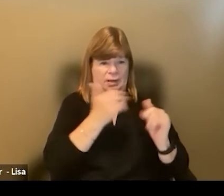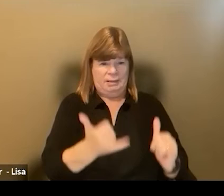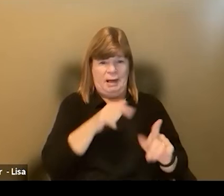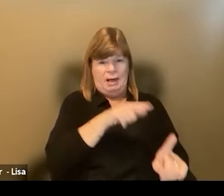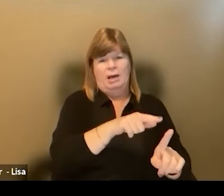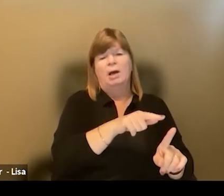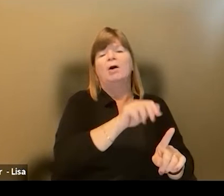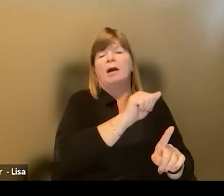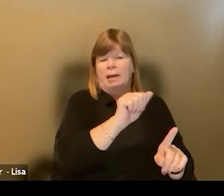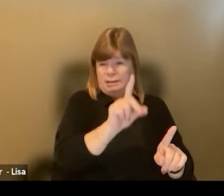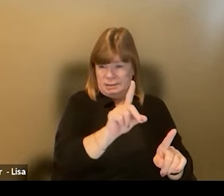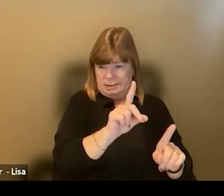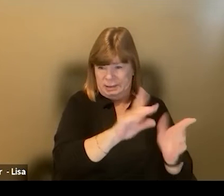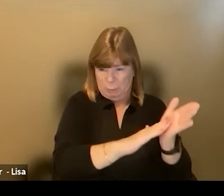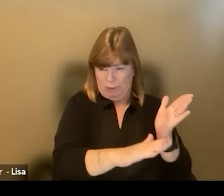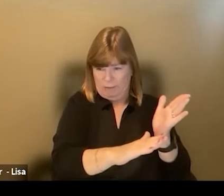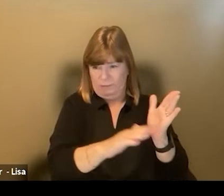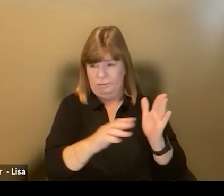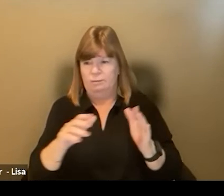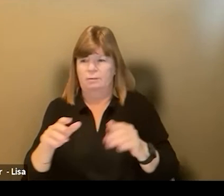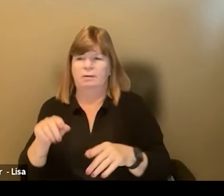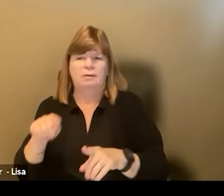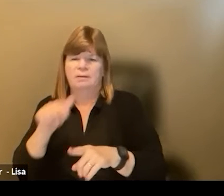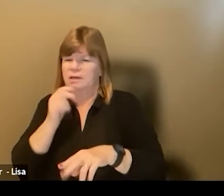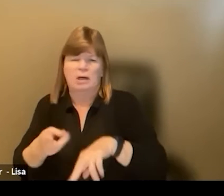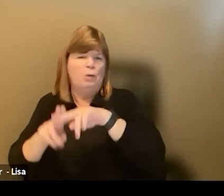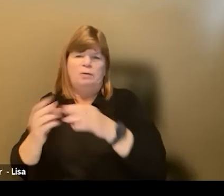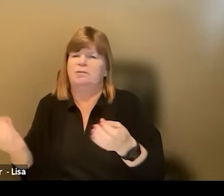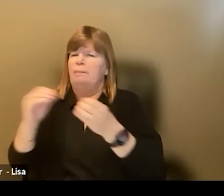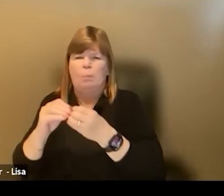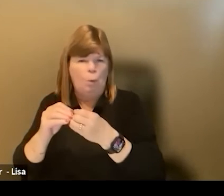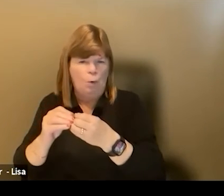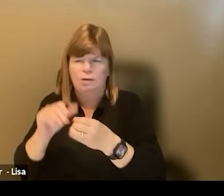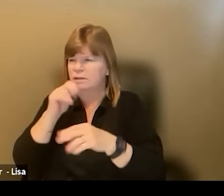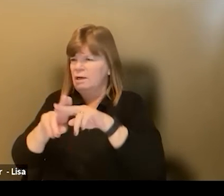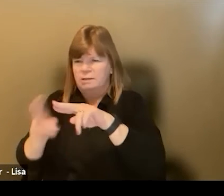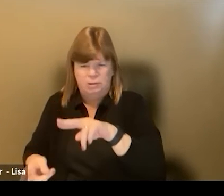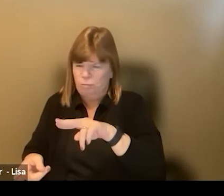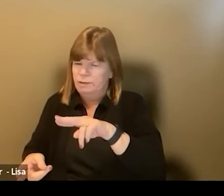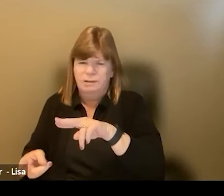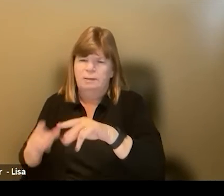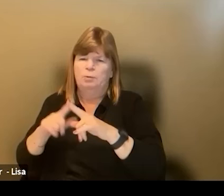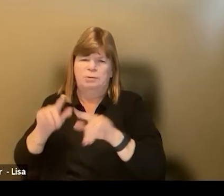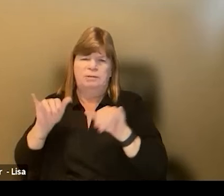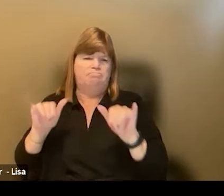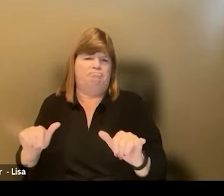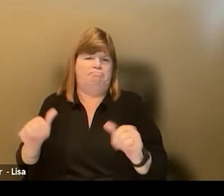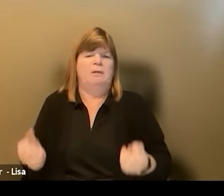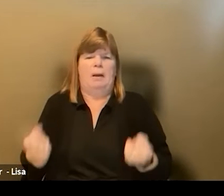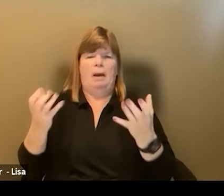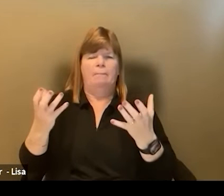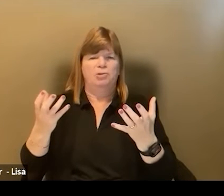the approved aged and disabled waiver. So this is not increasing slots. It is not decreasing slots. So we're just maintaining the number